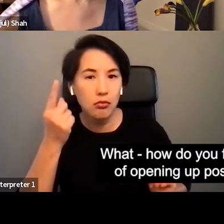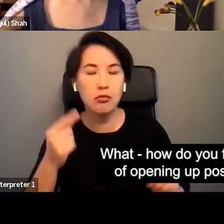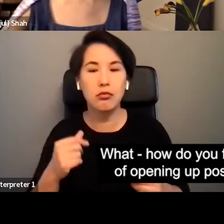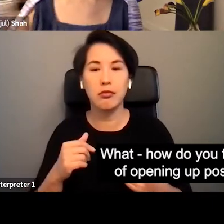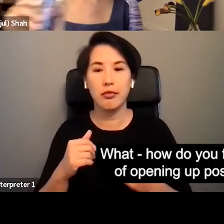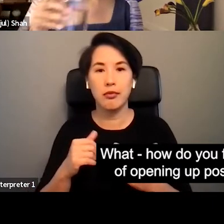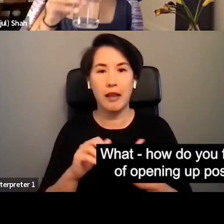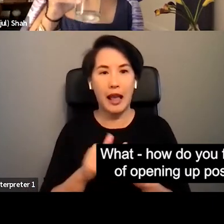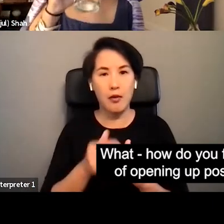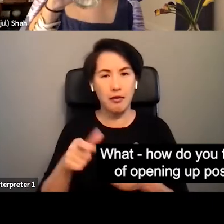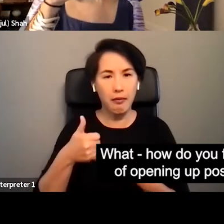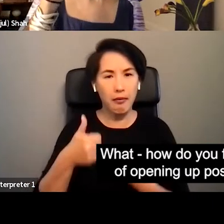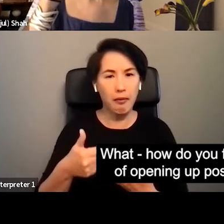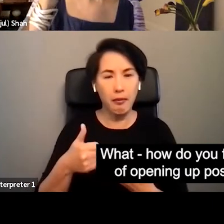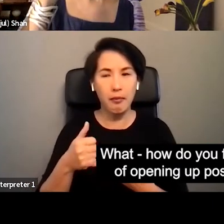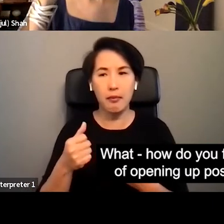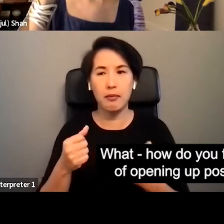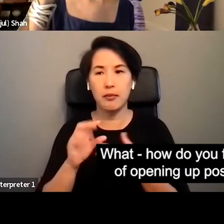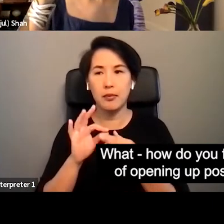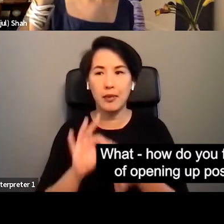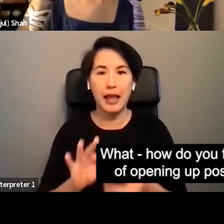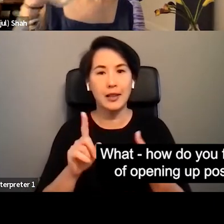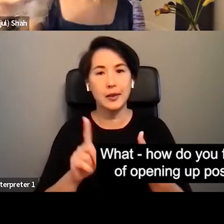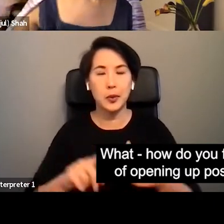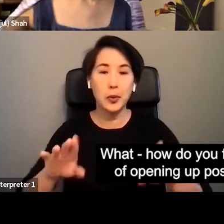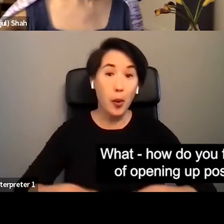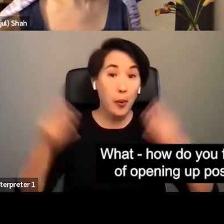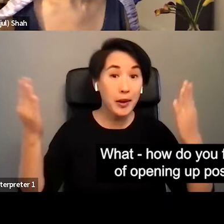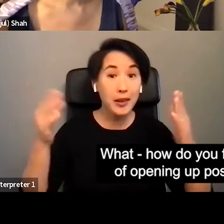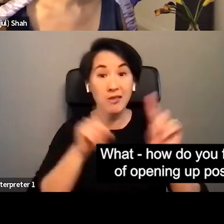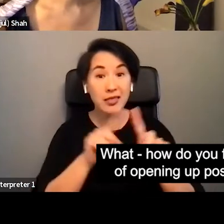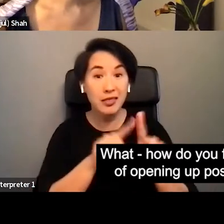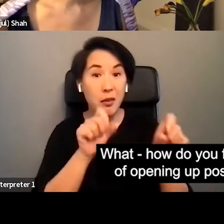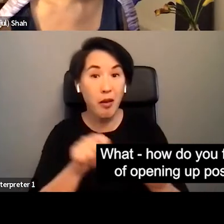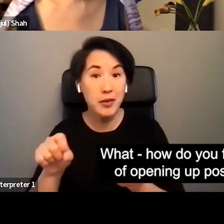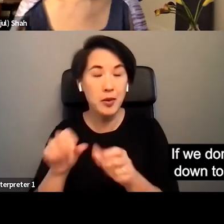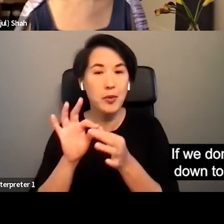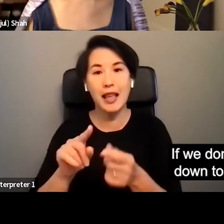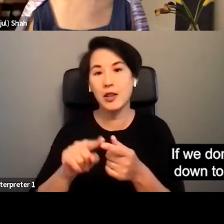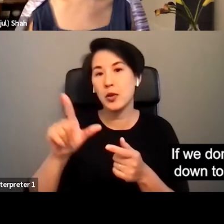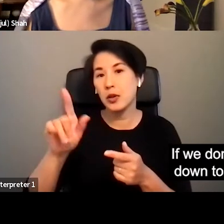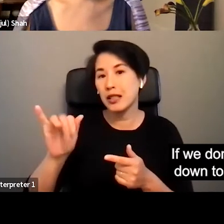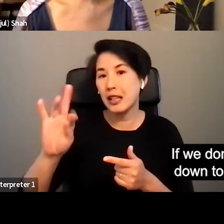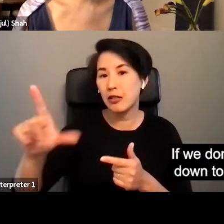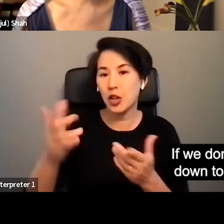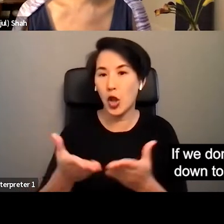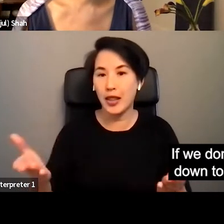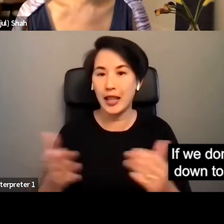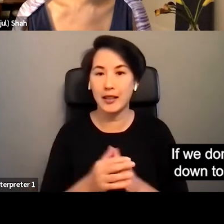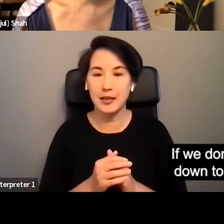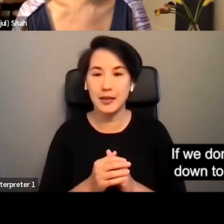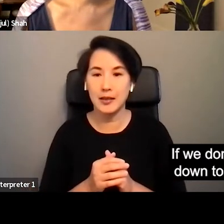how do you feel like that helps in terms of sort of opening up possibility for lyrical things if we don't want to pin it